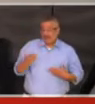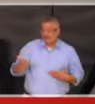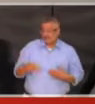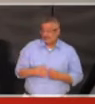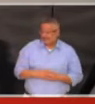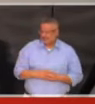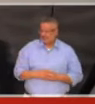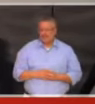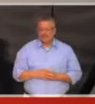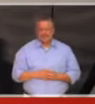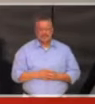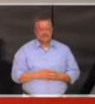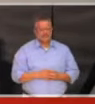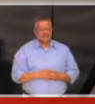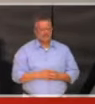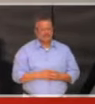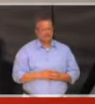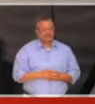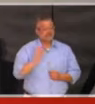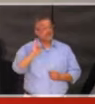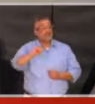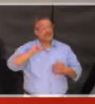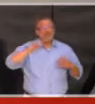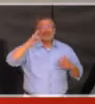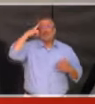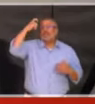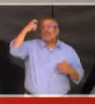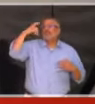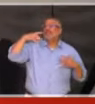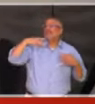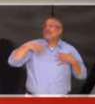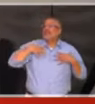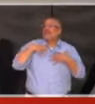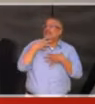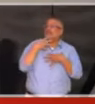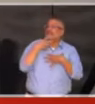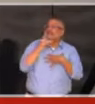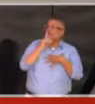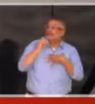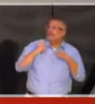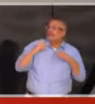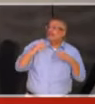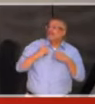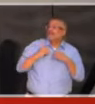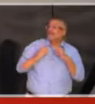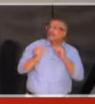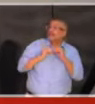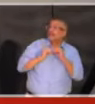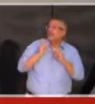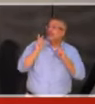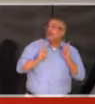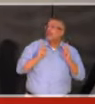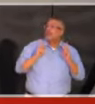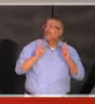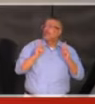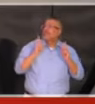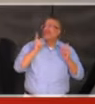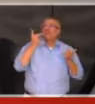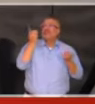But there was anxiety about the dream. You know, where more and more people or less and less people